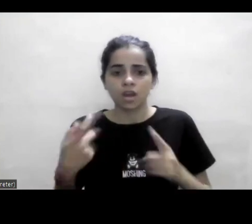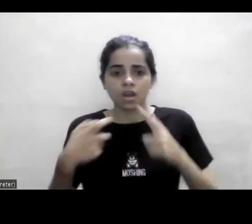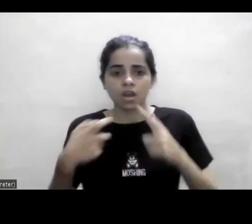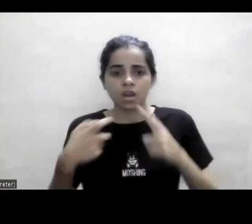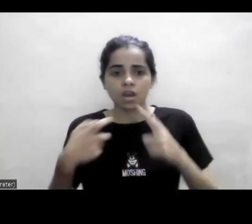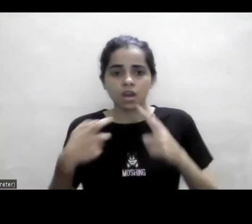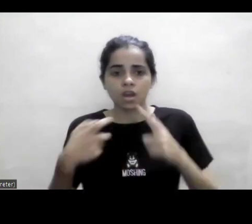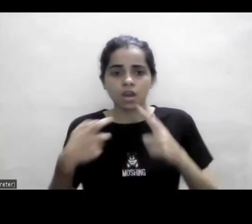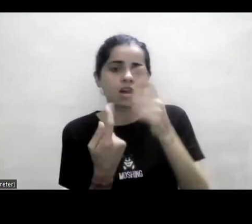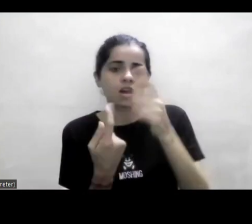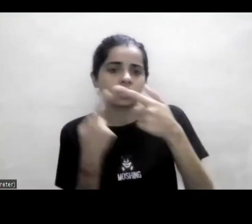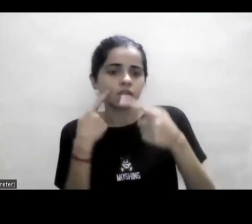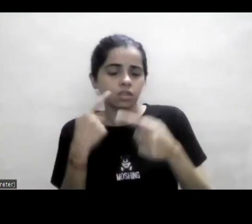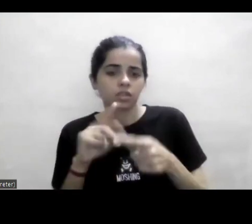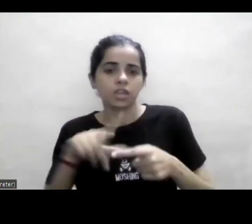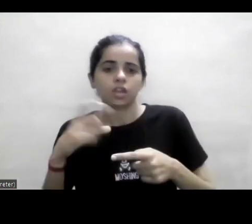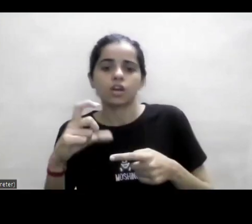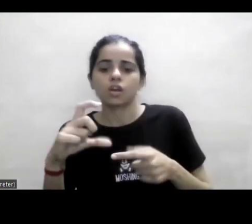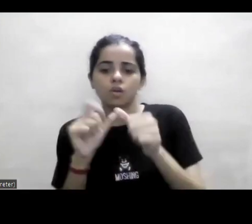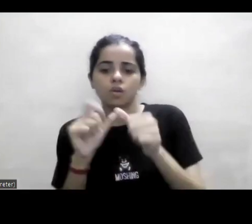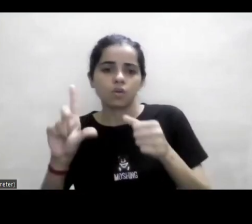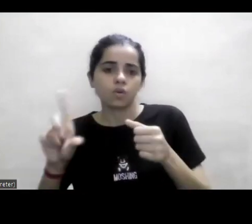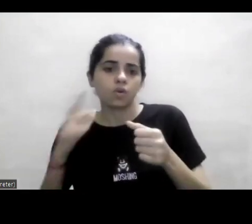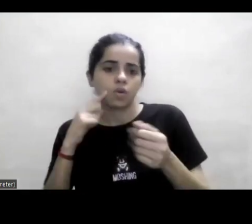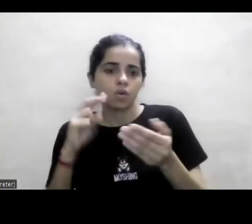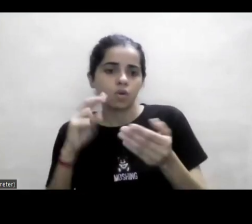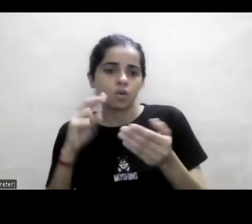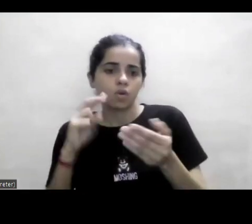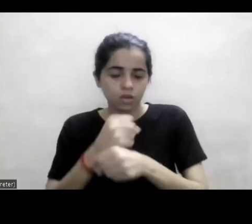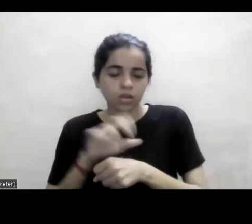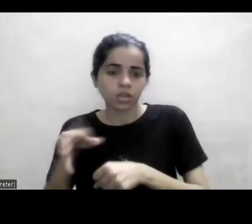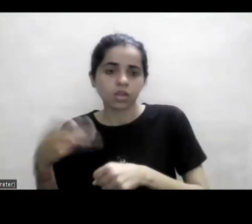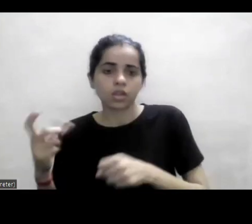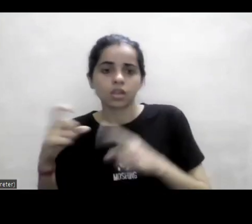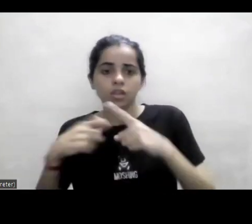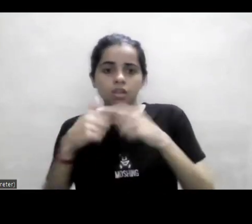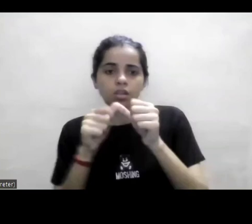Karthik Calling, yes. Definitely. It talks about the side of schizophrenia. Yeah,